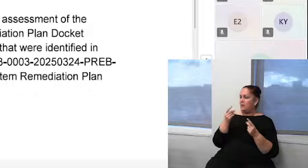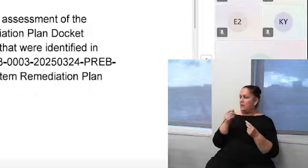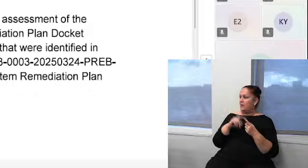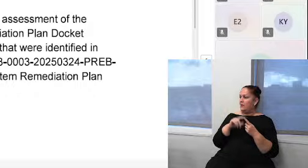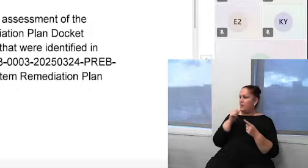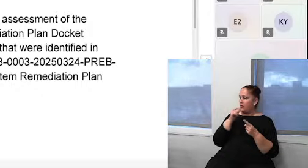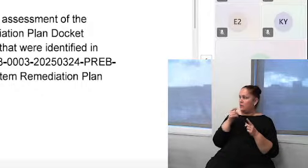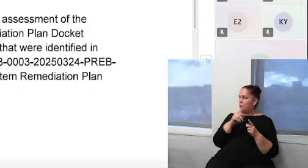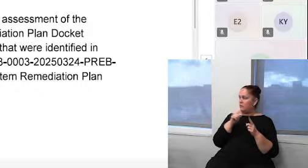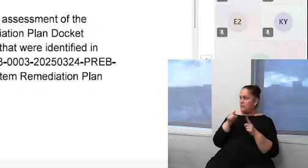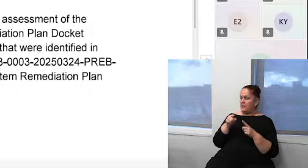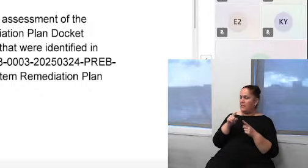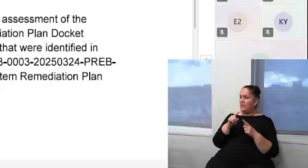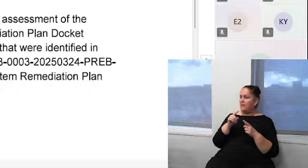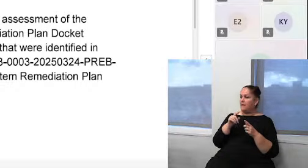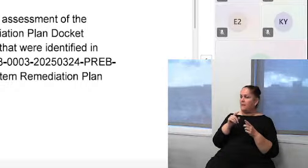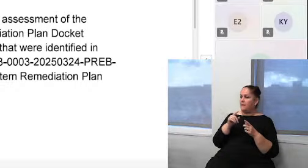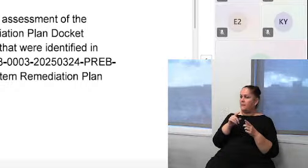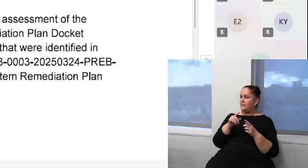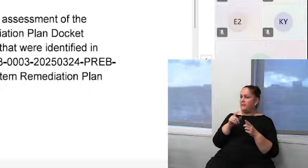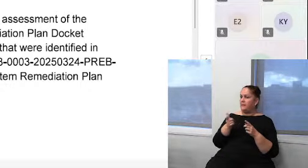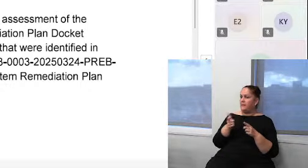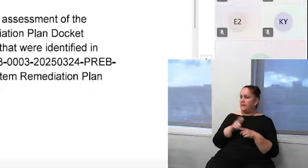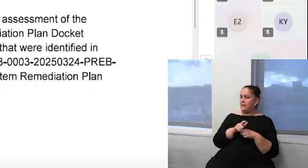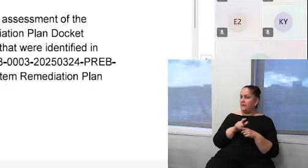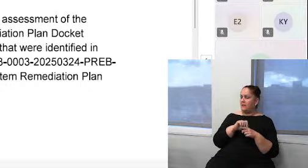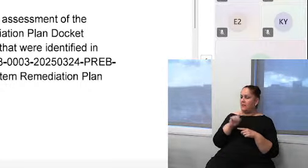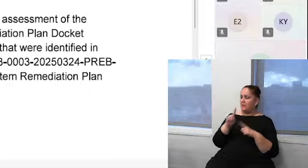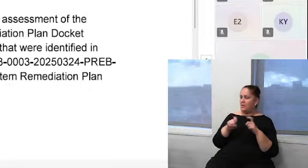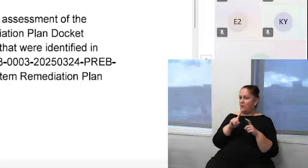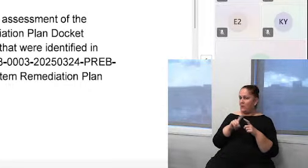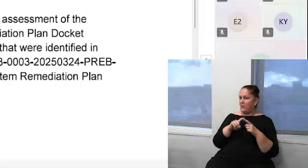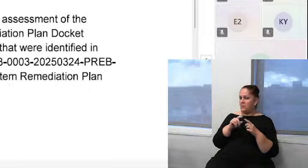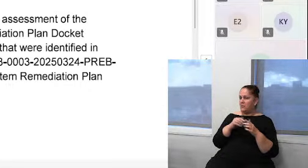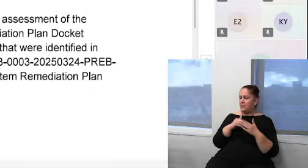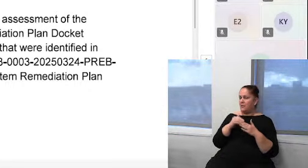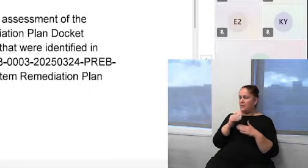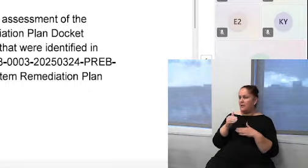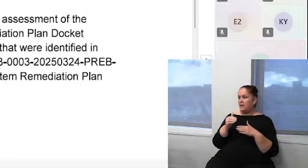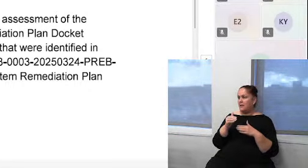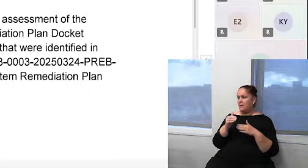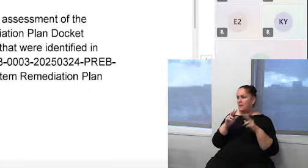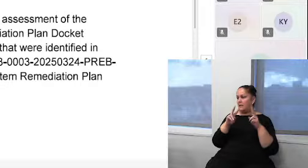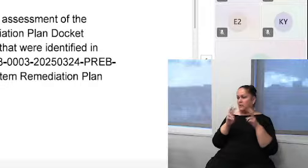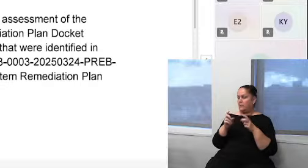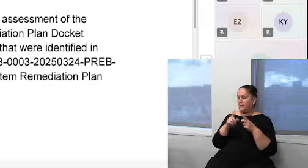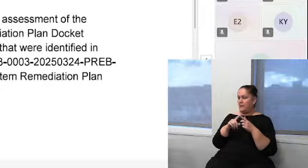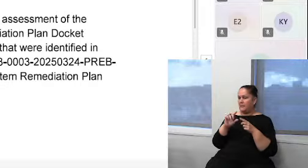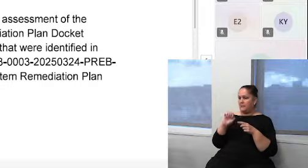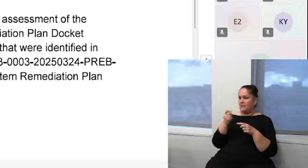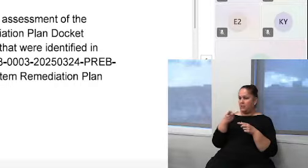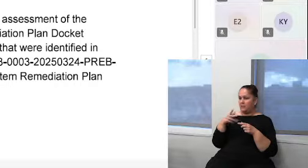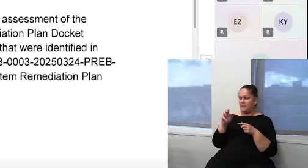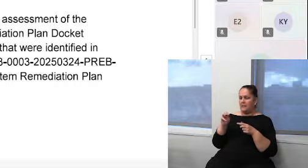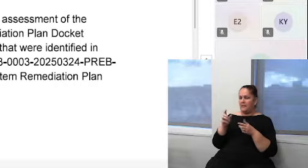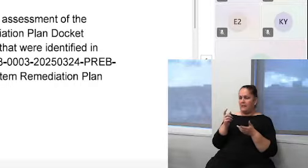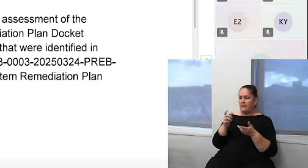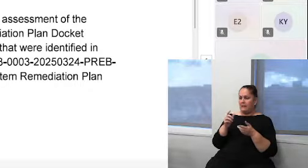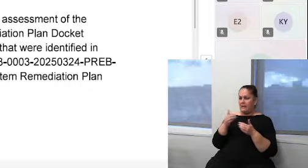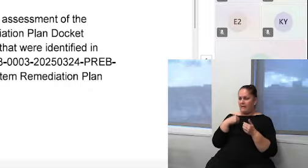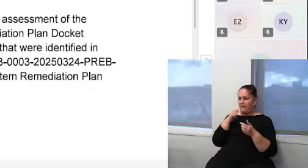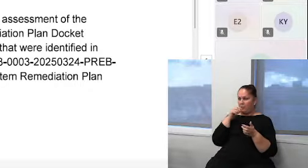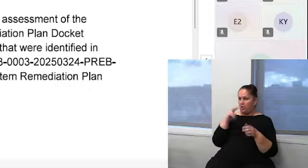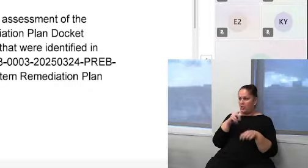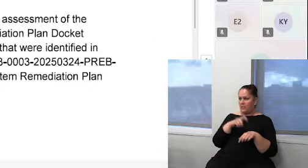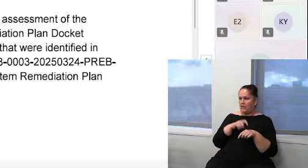Well, I'll tell you what, we're going to get through the redirect. We're going to get through the questioning on the next topic that Mr. Schiffman